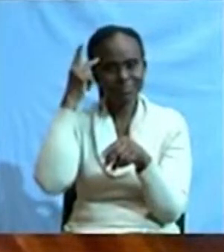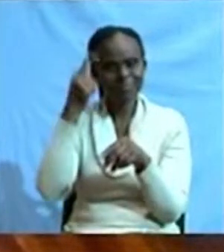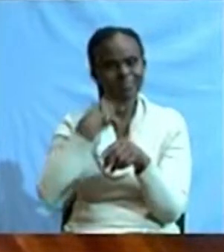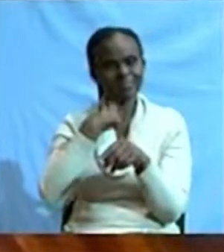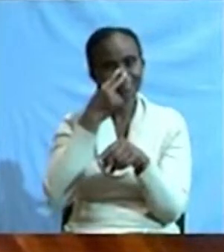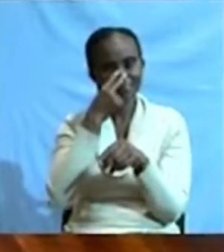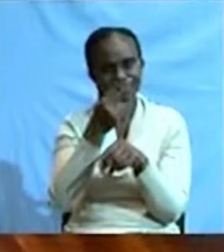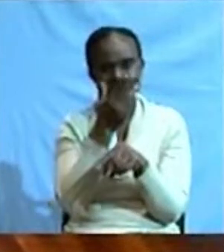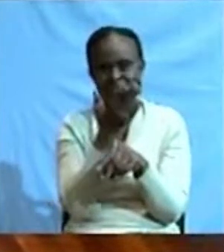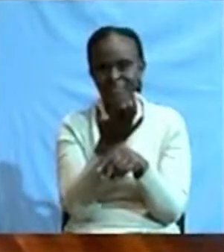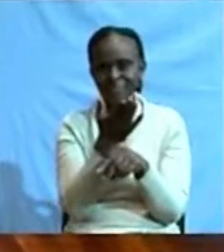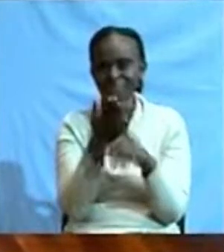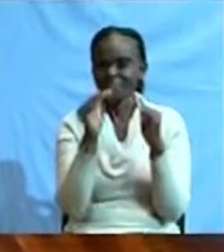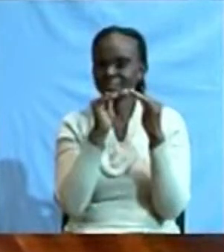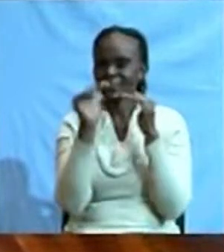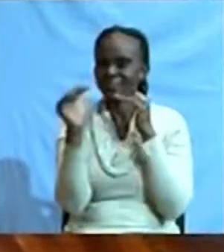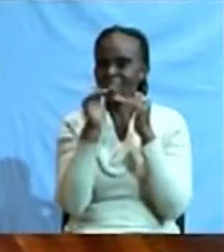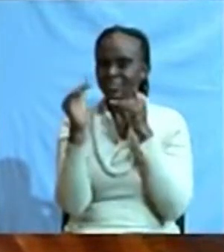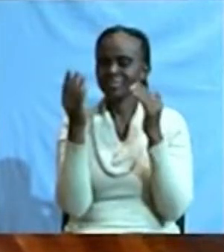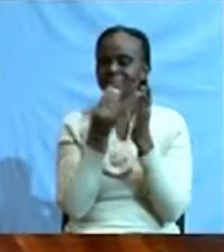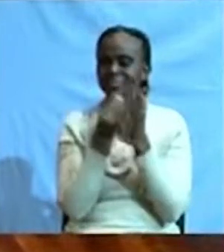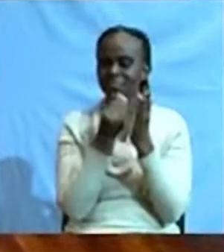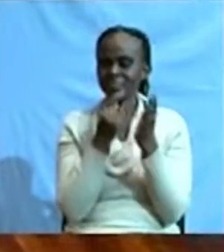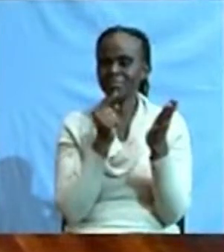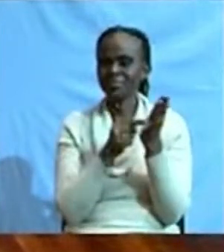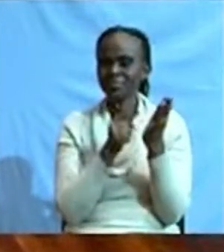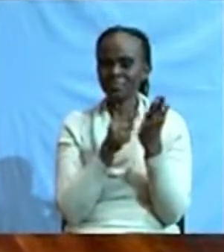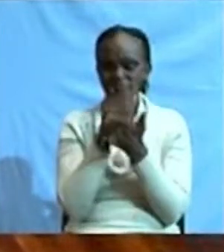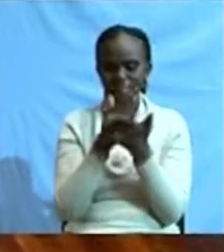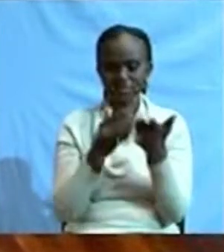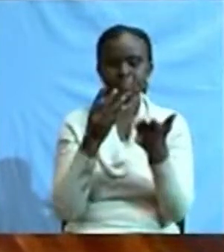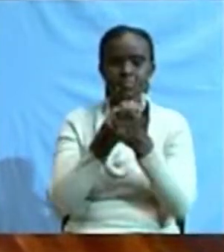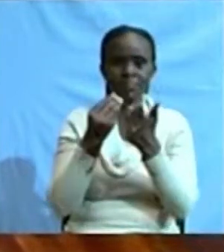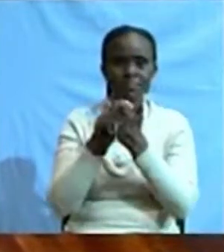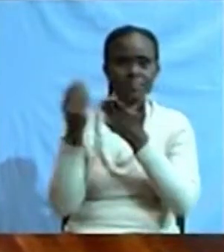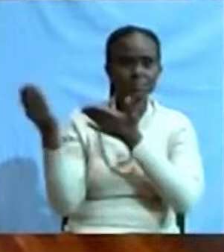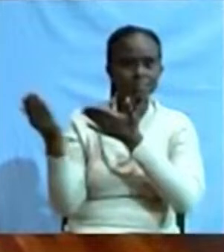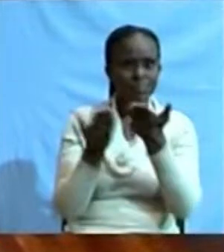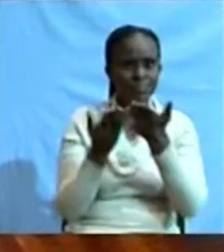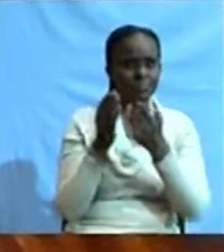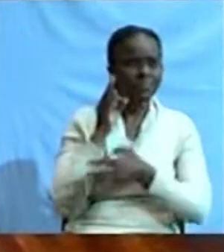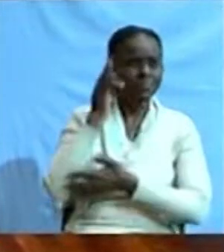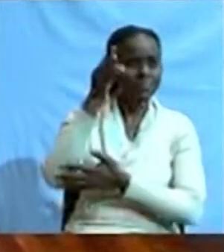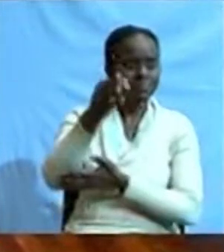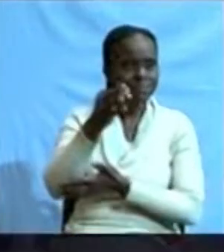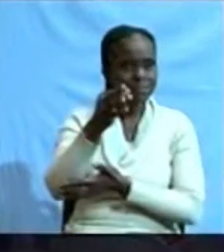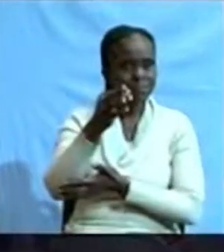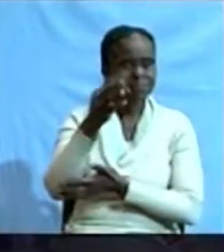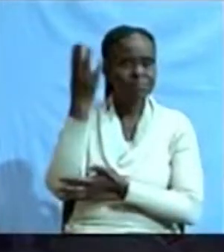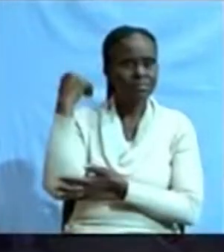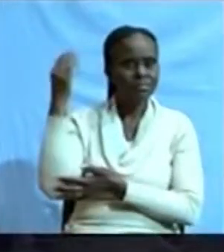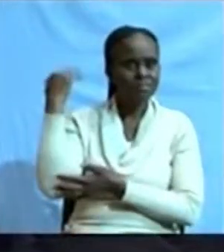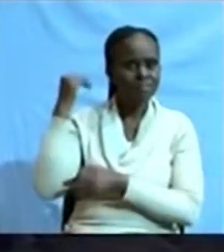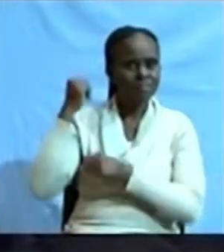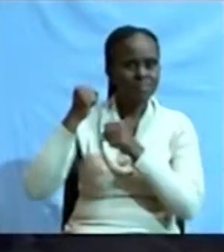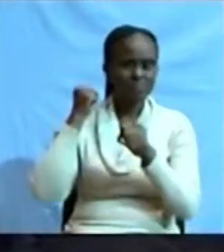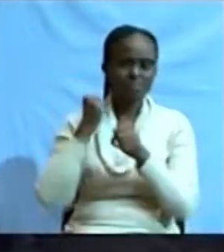on the equalization fund, some money is brought forward from the previous year.